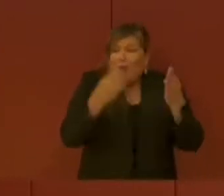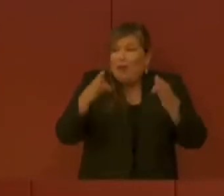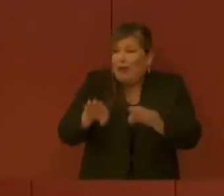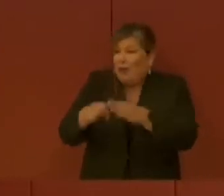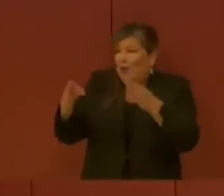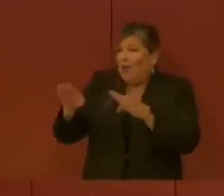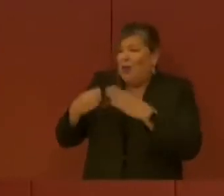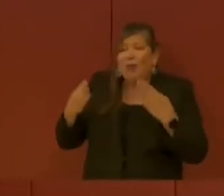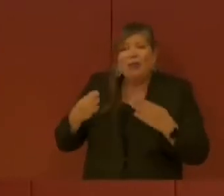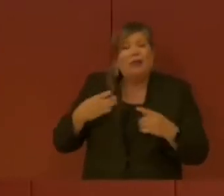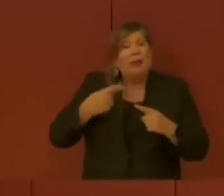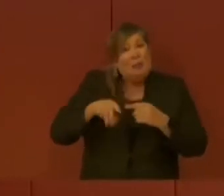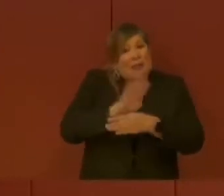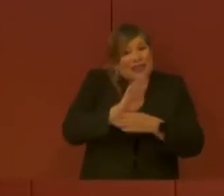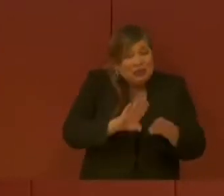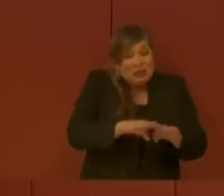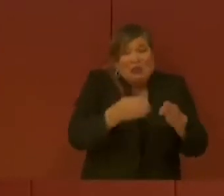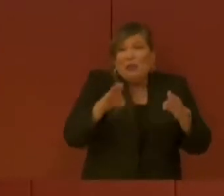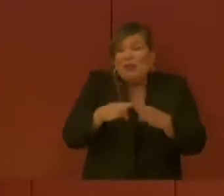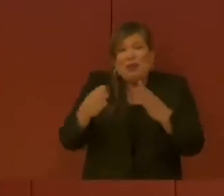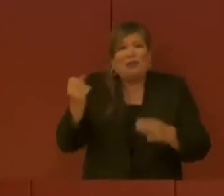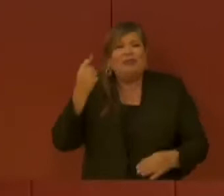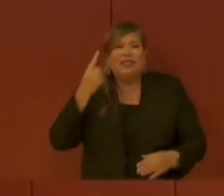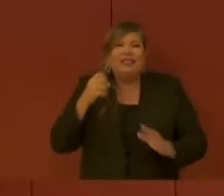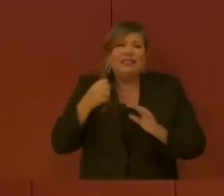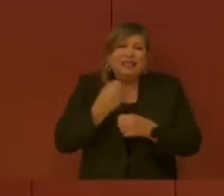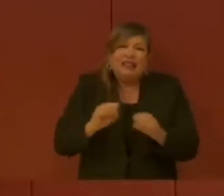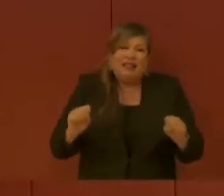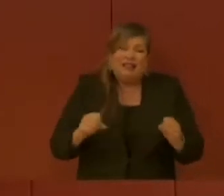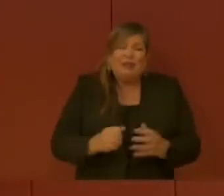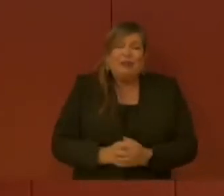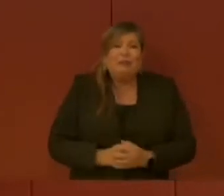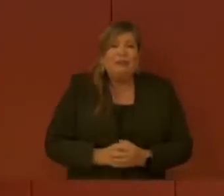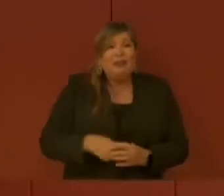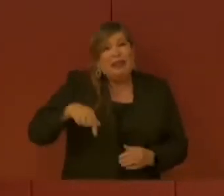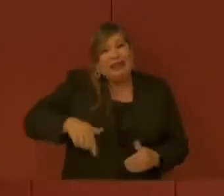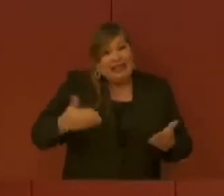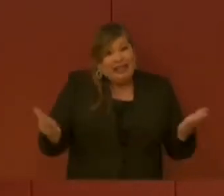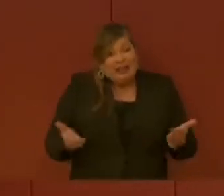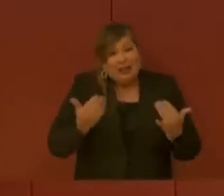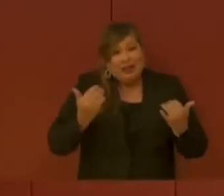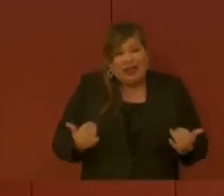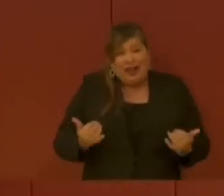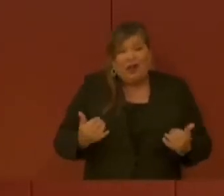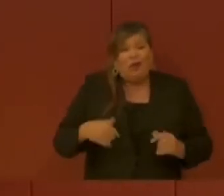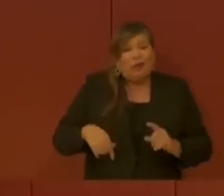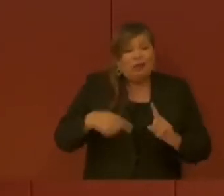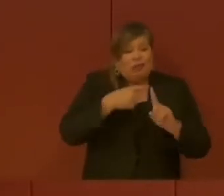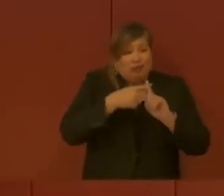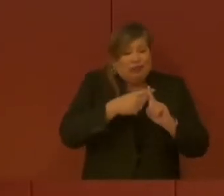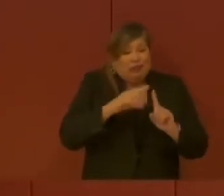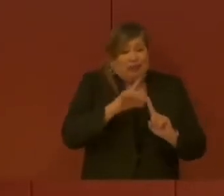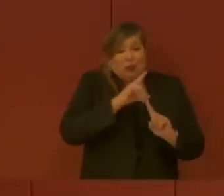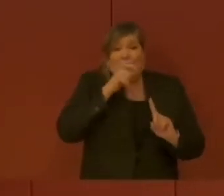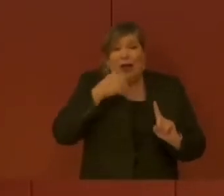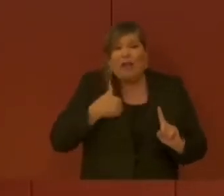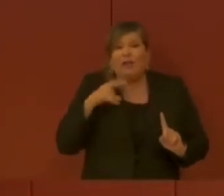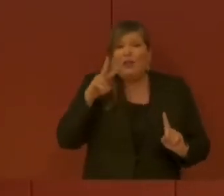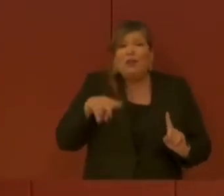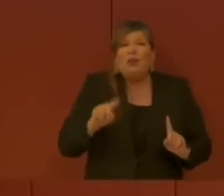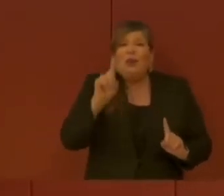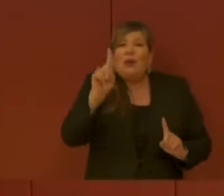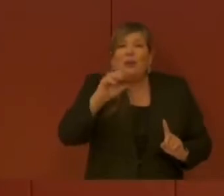state. Today, we're reporting 2.1% positivity, 2.1% positivity,